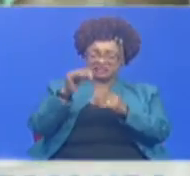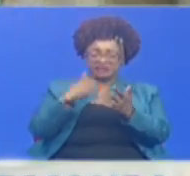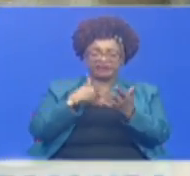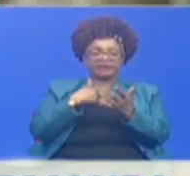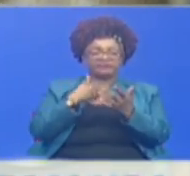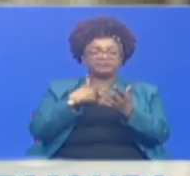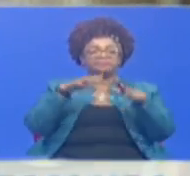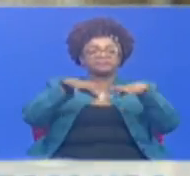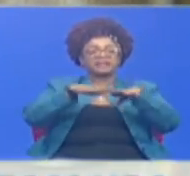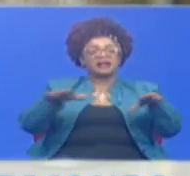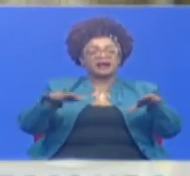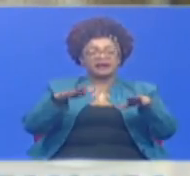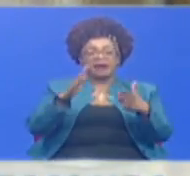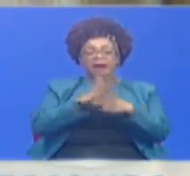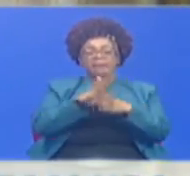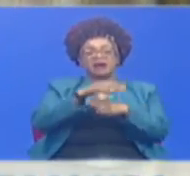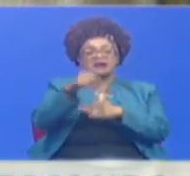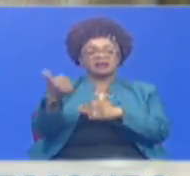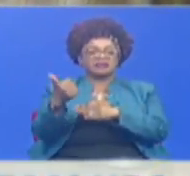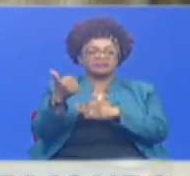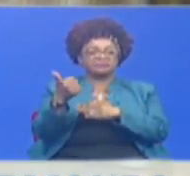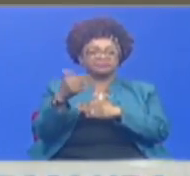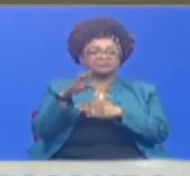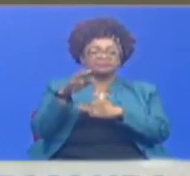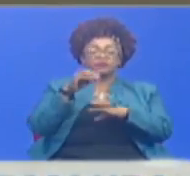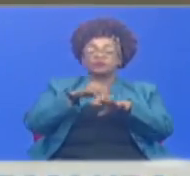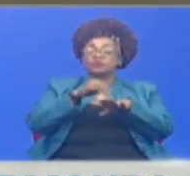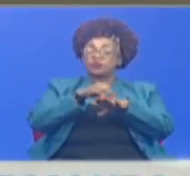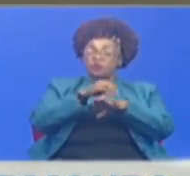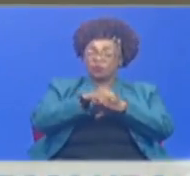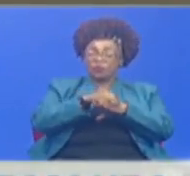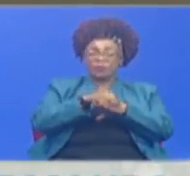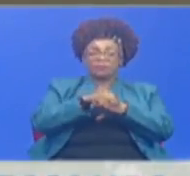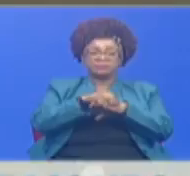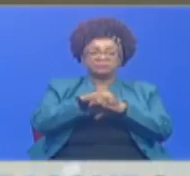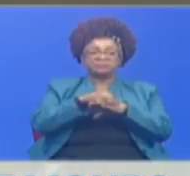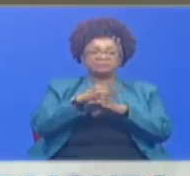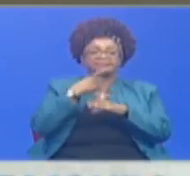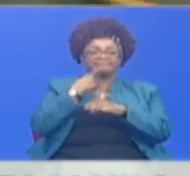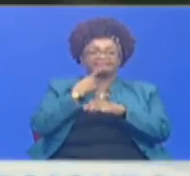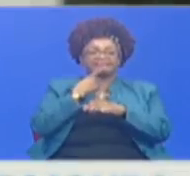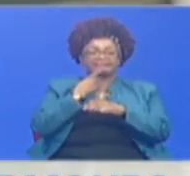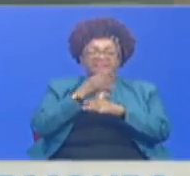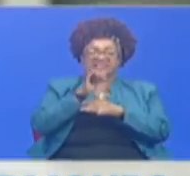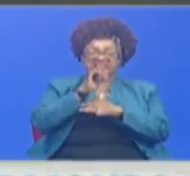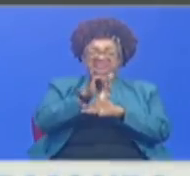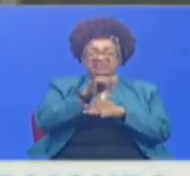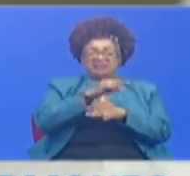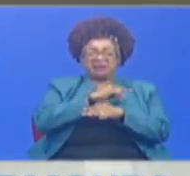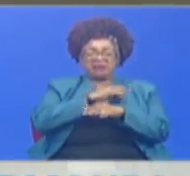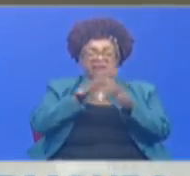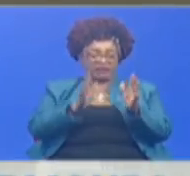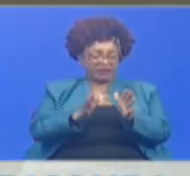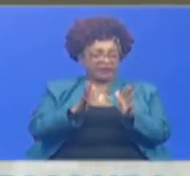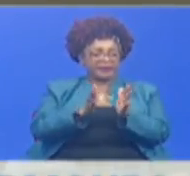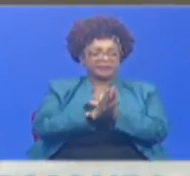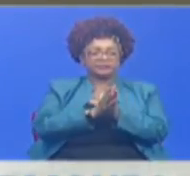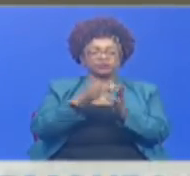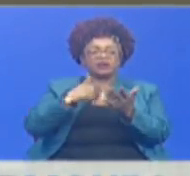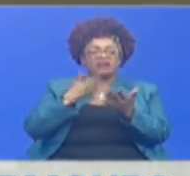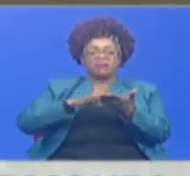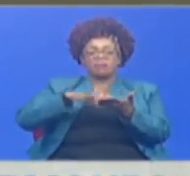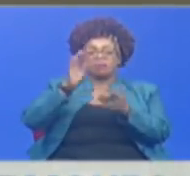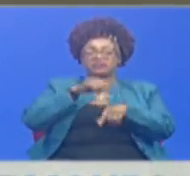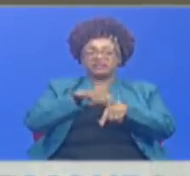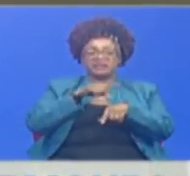land, among other obligations. Mike Mbuvi Sonko, however, retains his position as the governor and will spend more time clearing his name